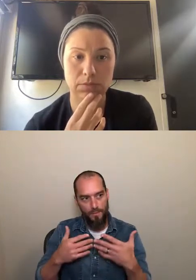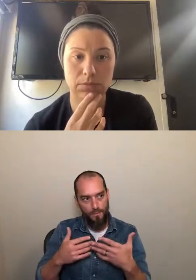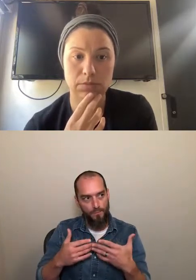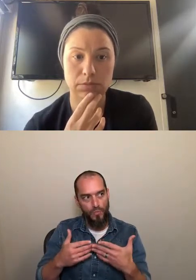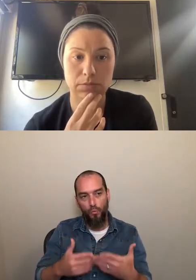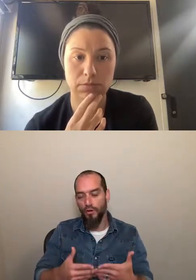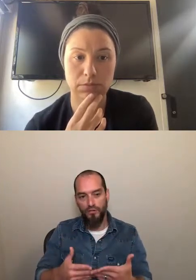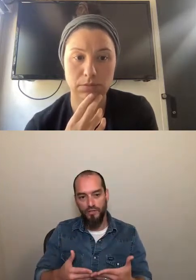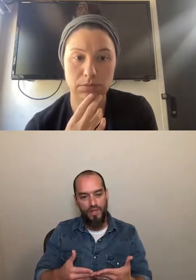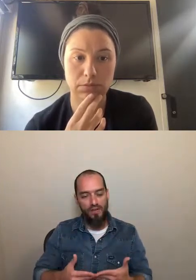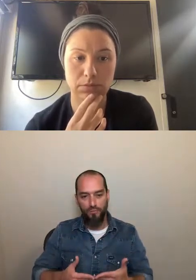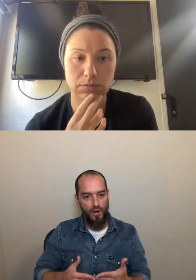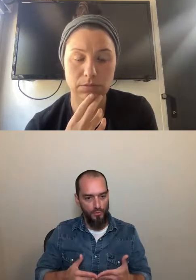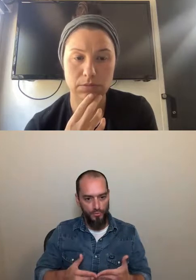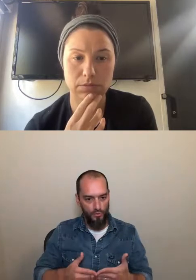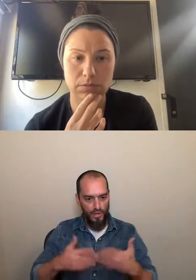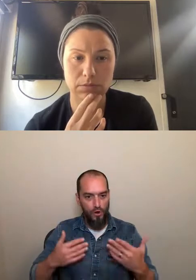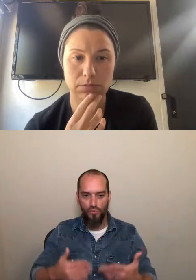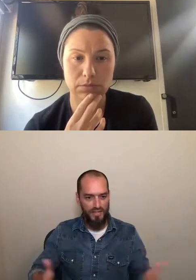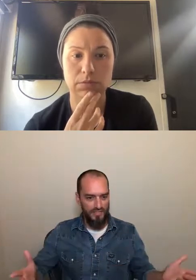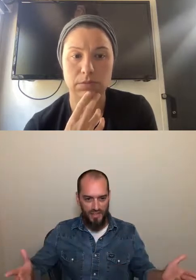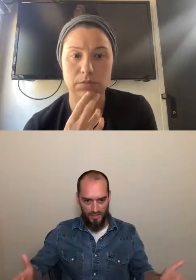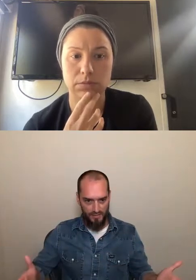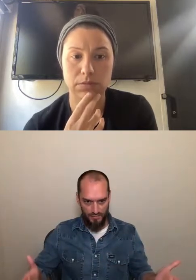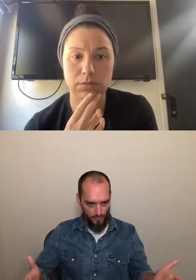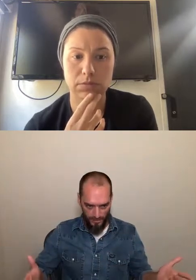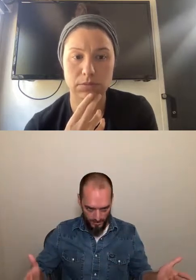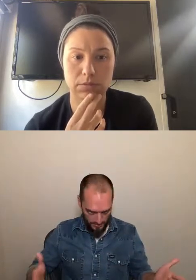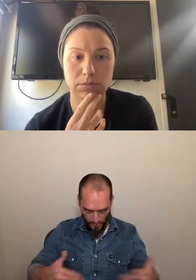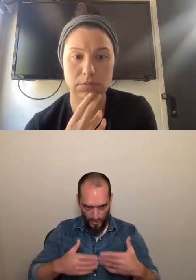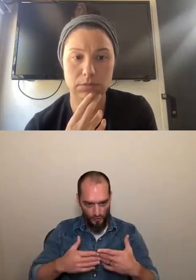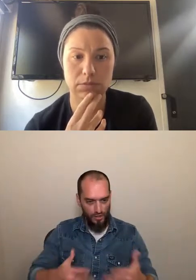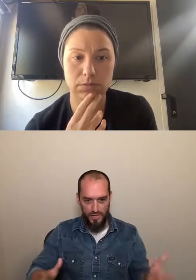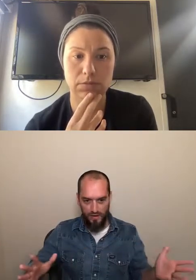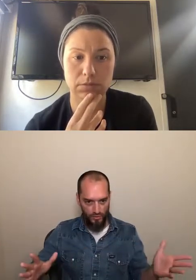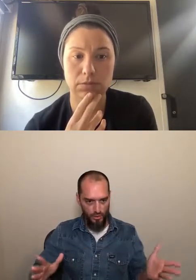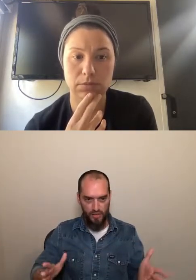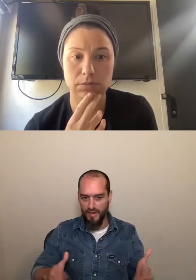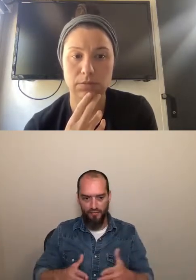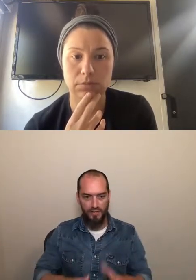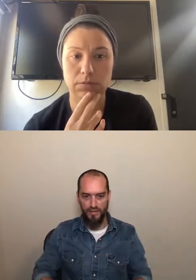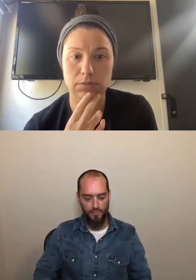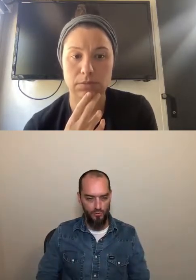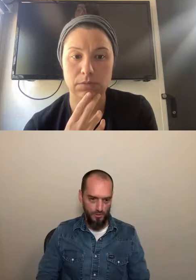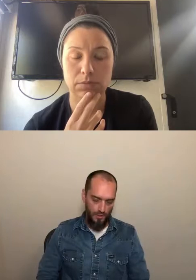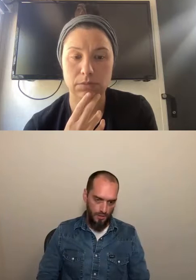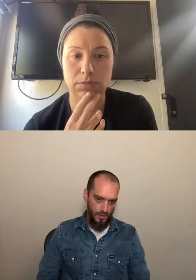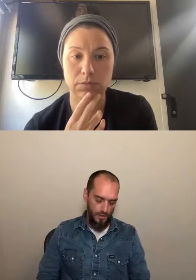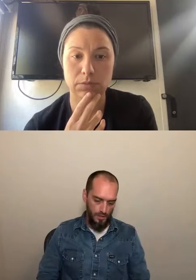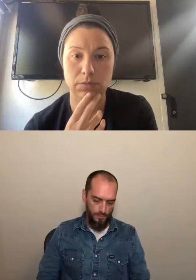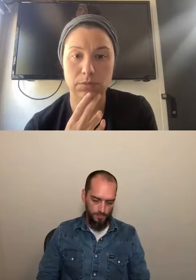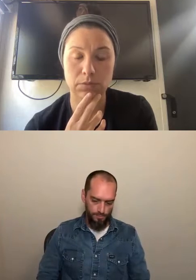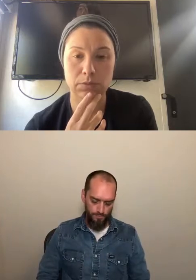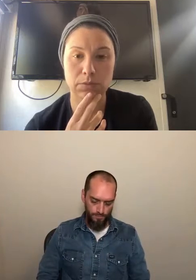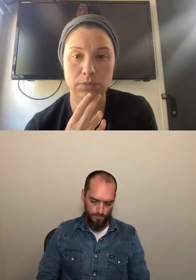they're wondering if they have a problem with mold, they've already scanned the place. They've already looked everywhere and they can't find any mold.